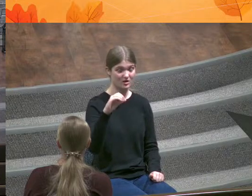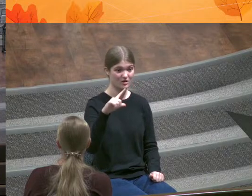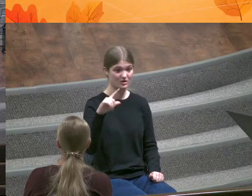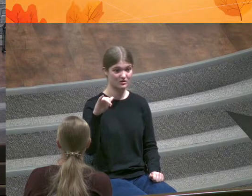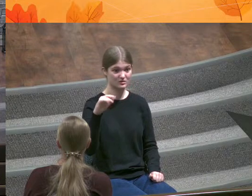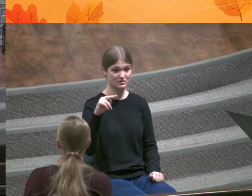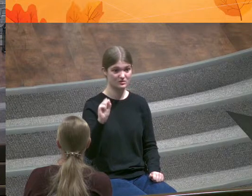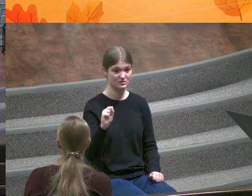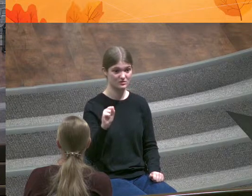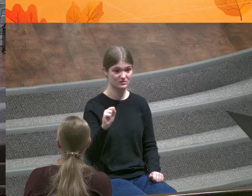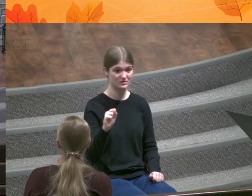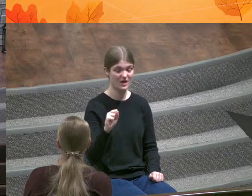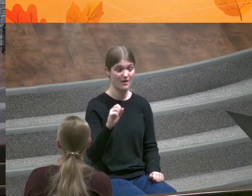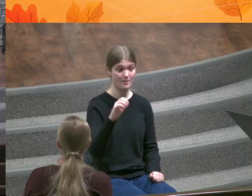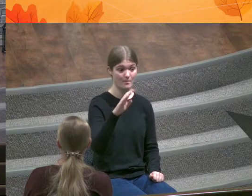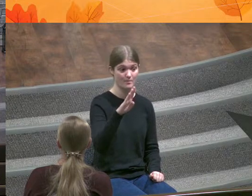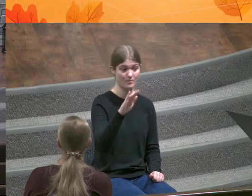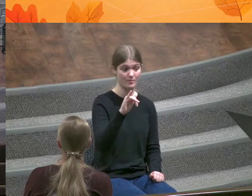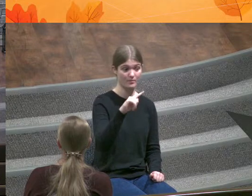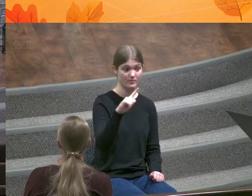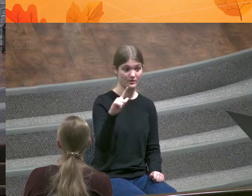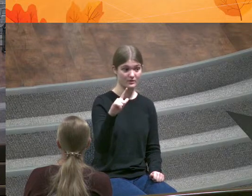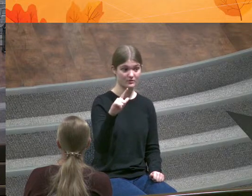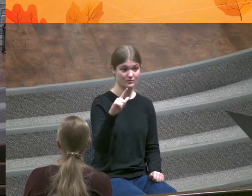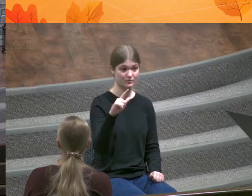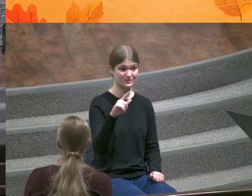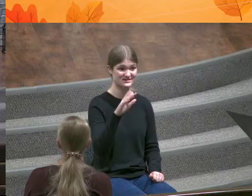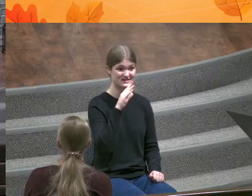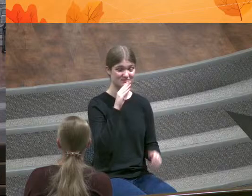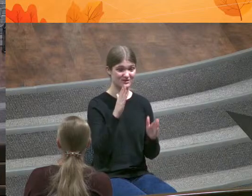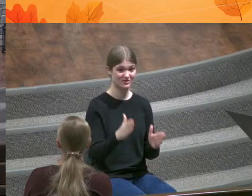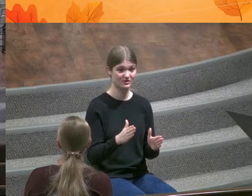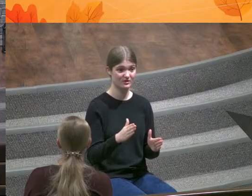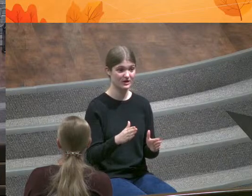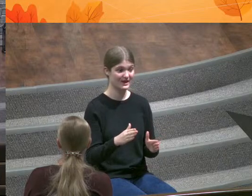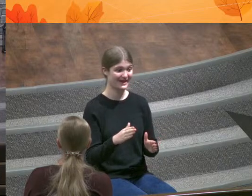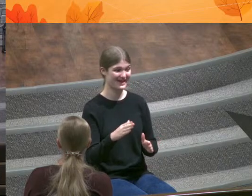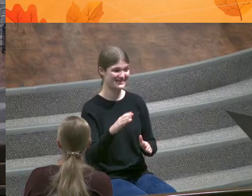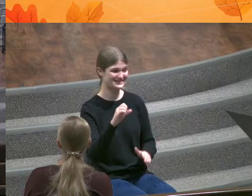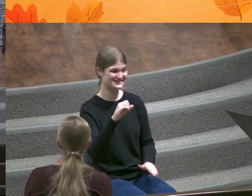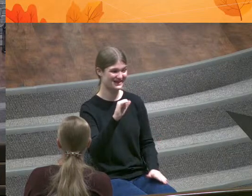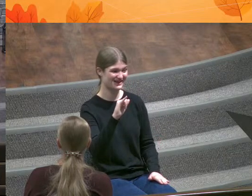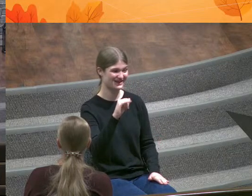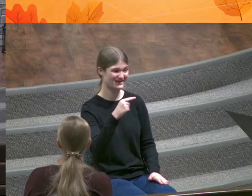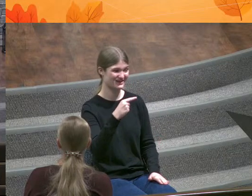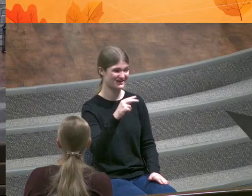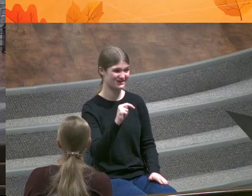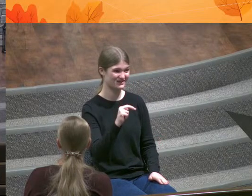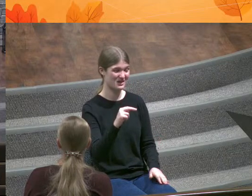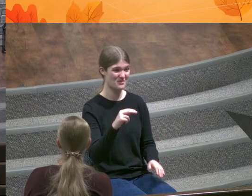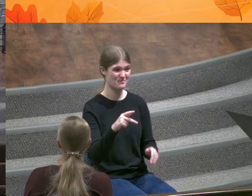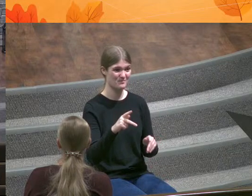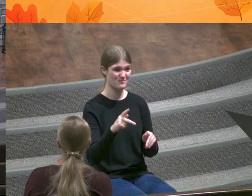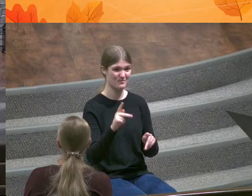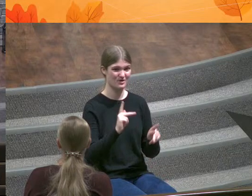Bill Collins was the speaker, and the sign guy, I found out the sign guy was out of town.